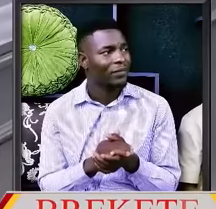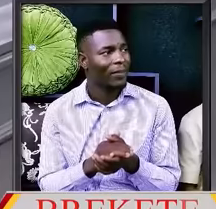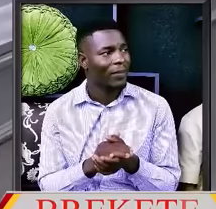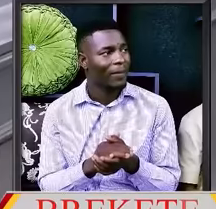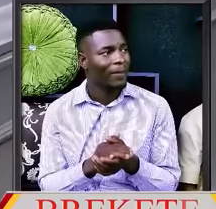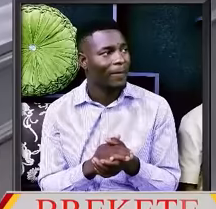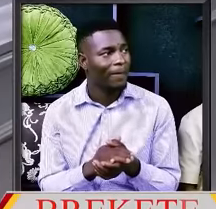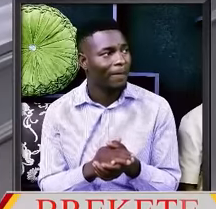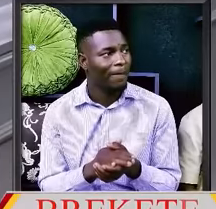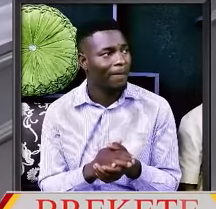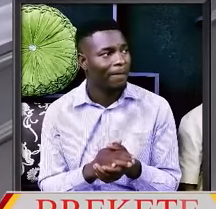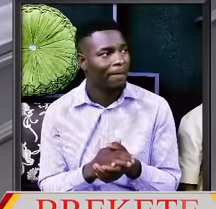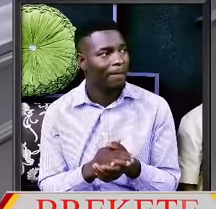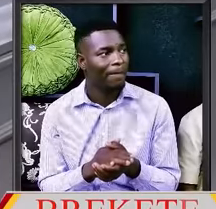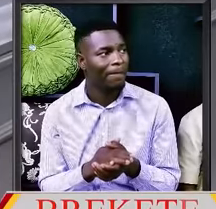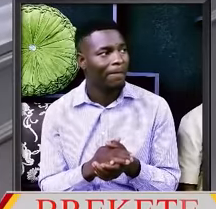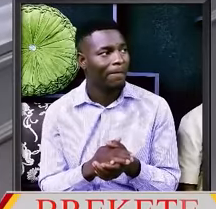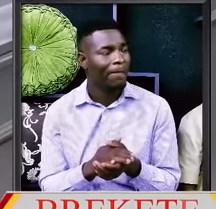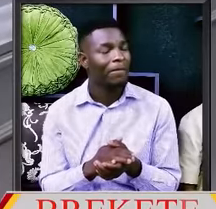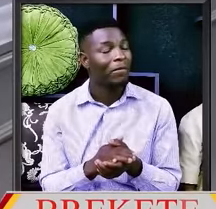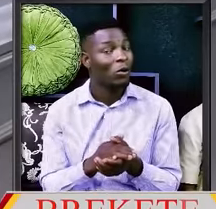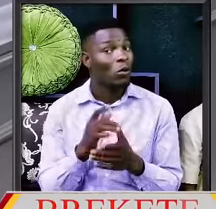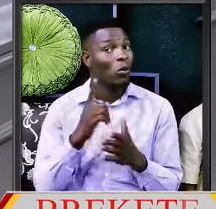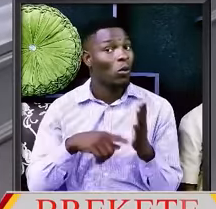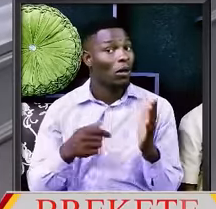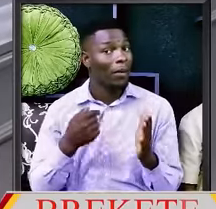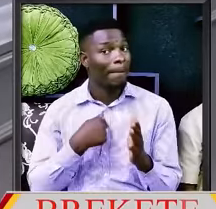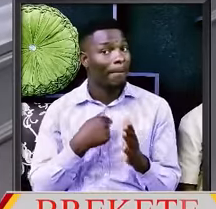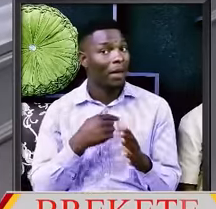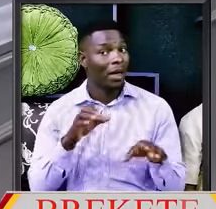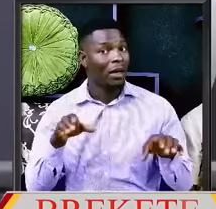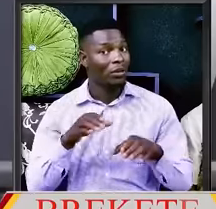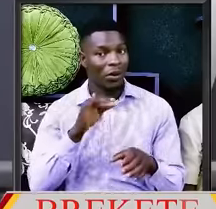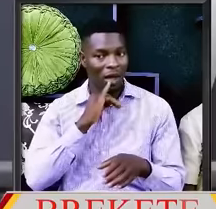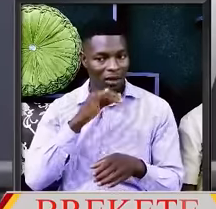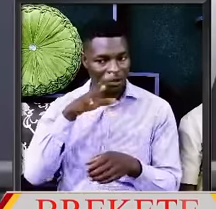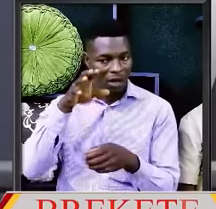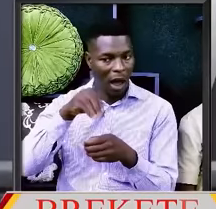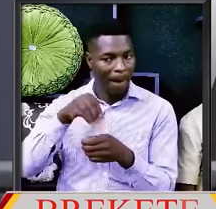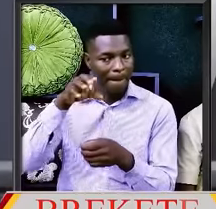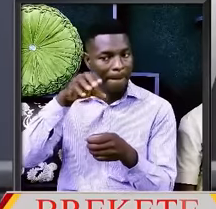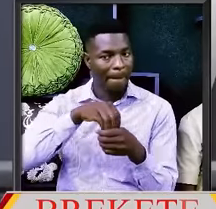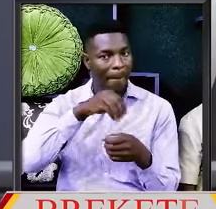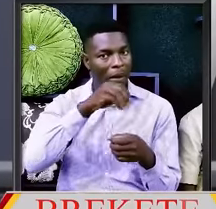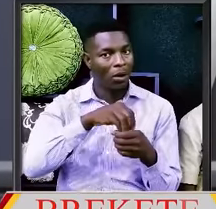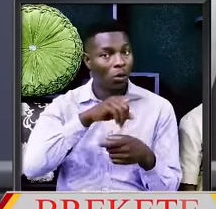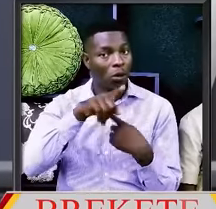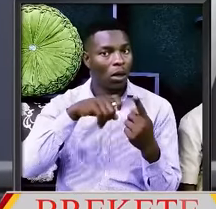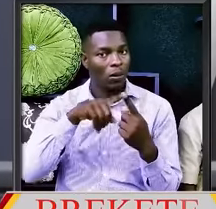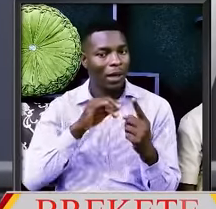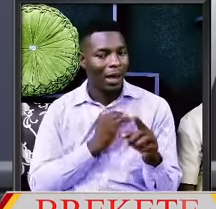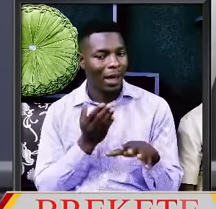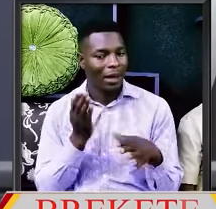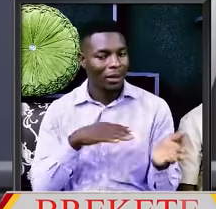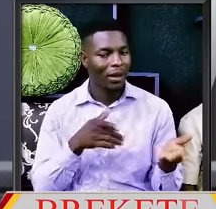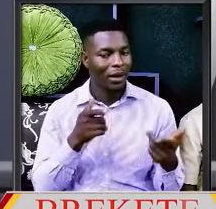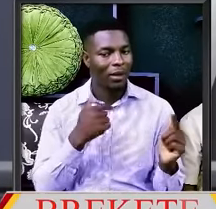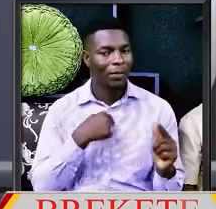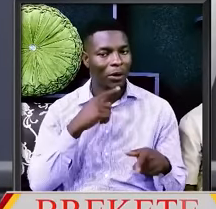thing what they do, now see that they plan for when I die, make I go enjoy